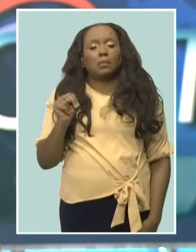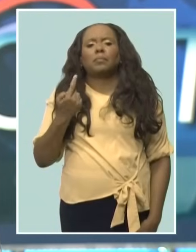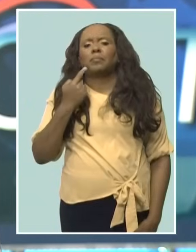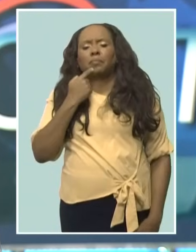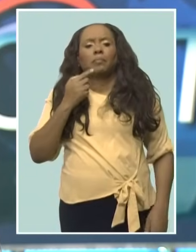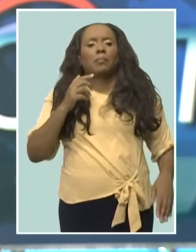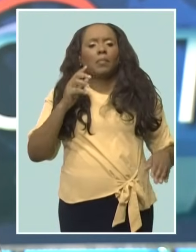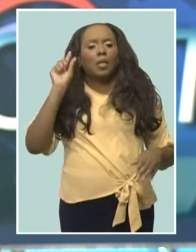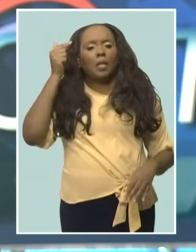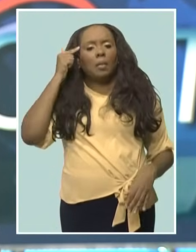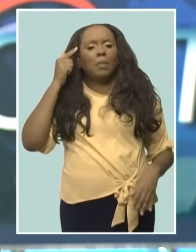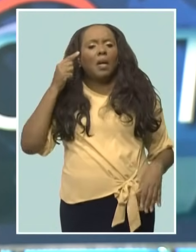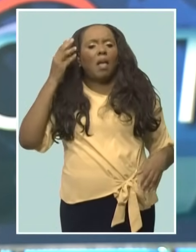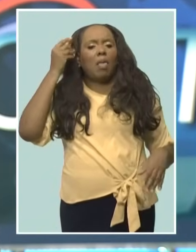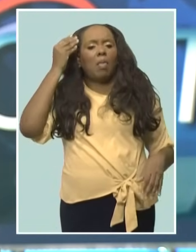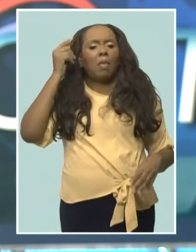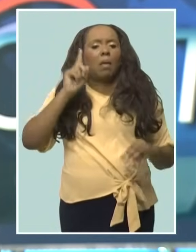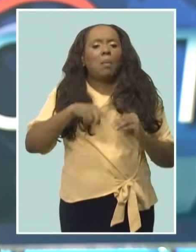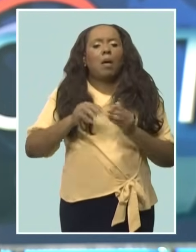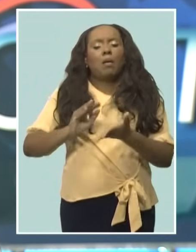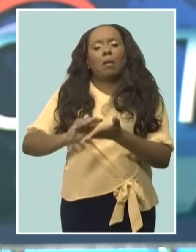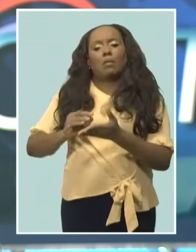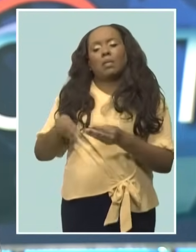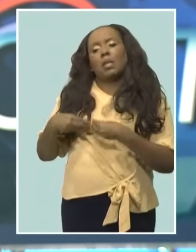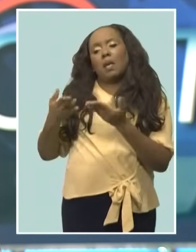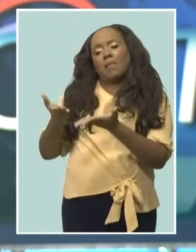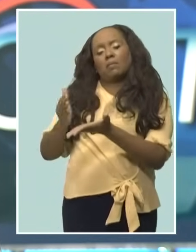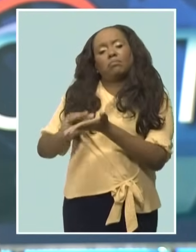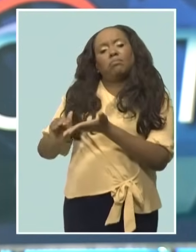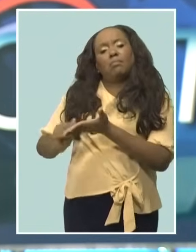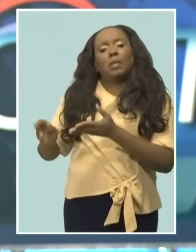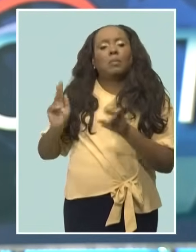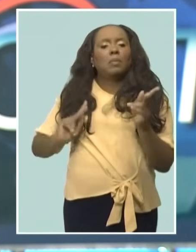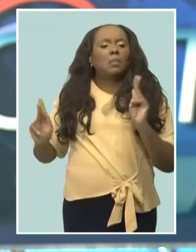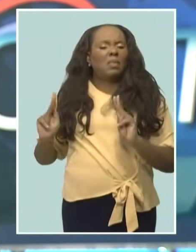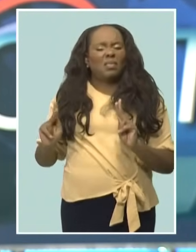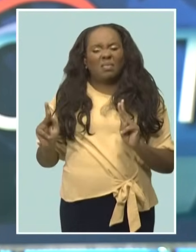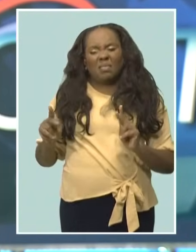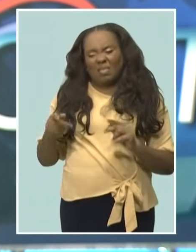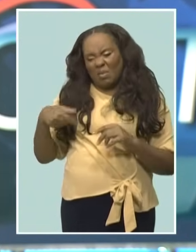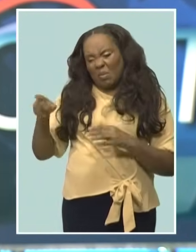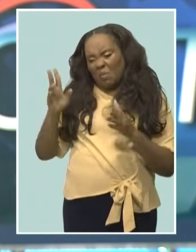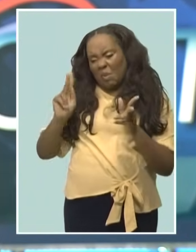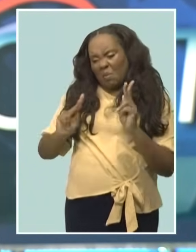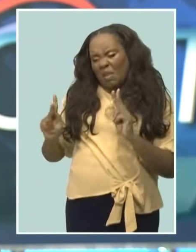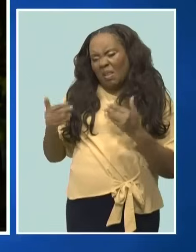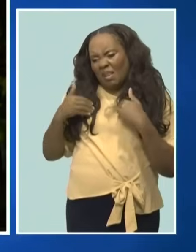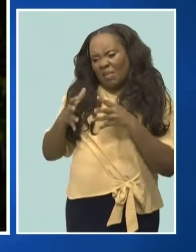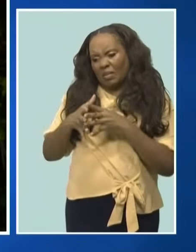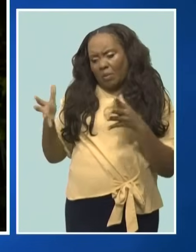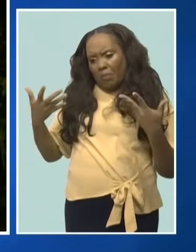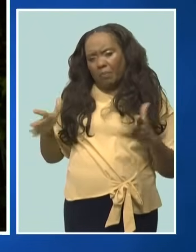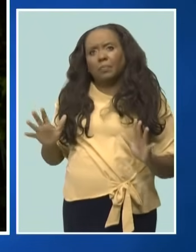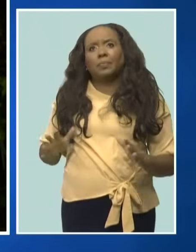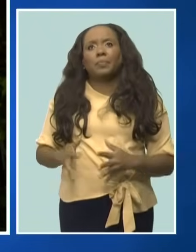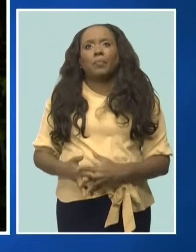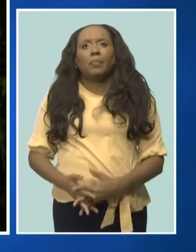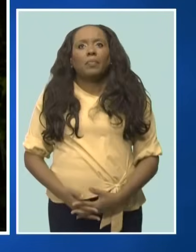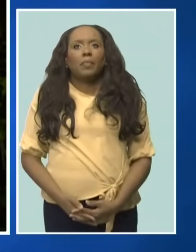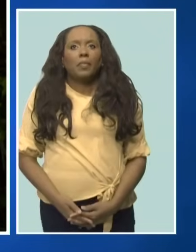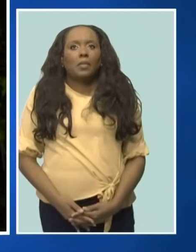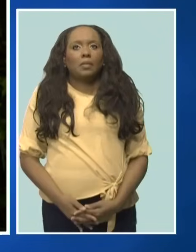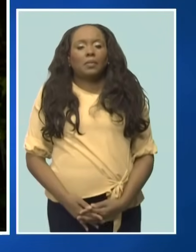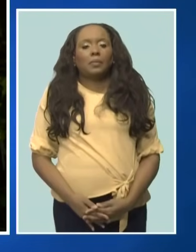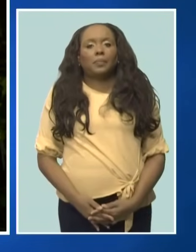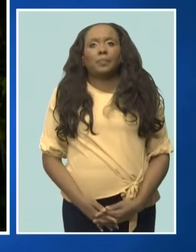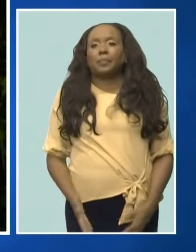is preoccupied with giving concessions to people who already have a lot. I was driving home one evening